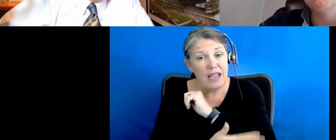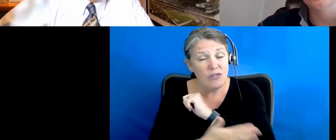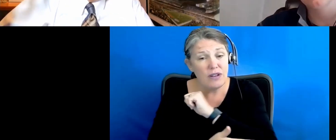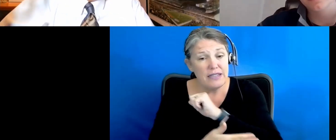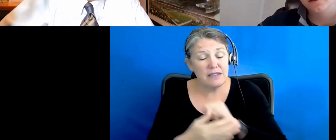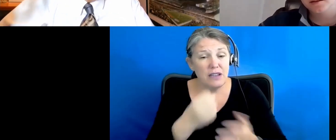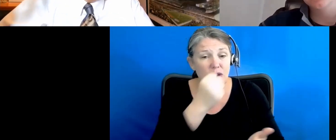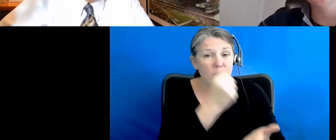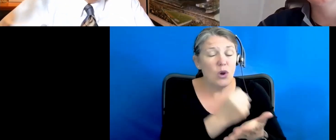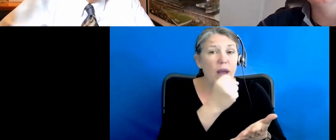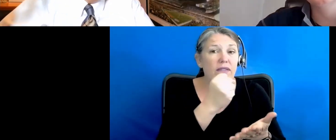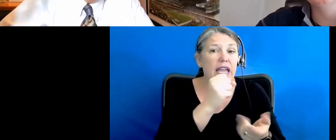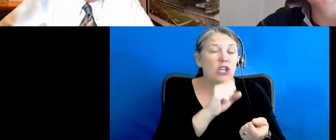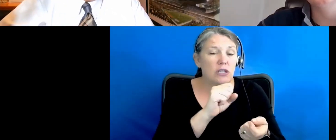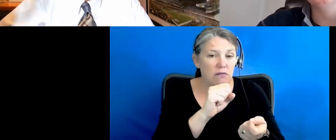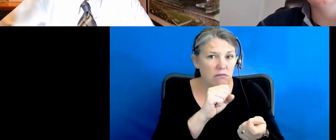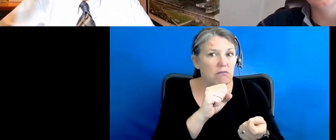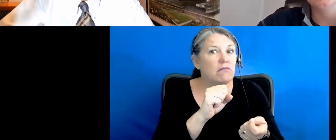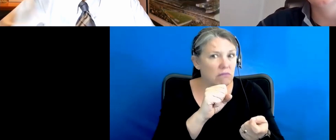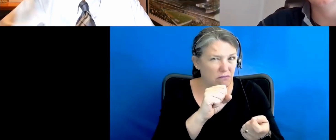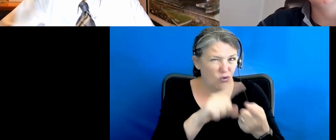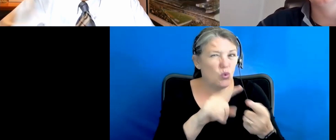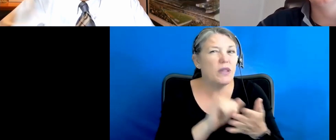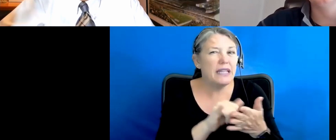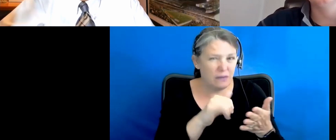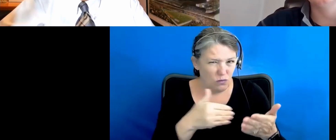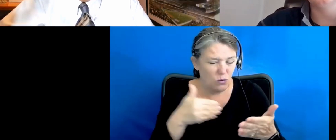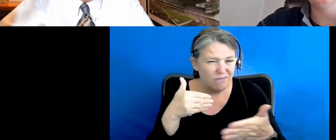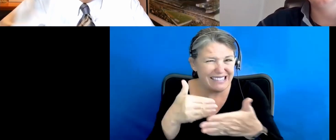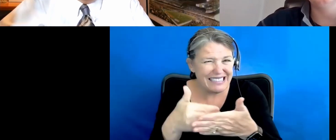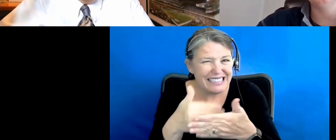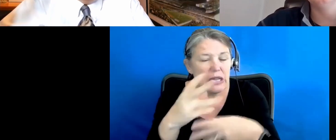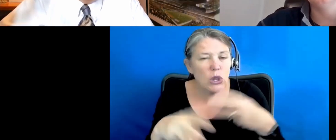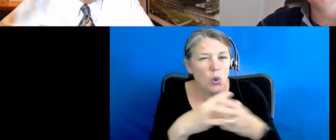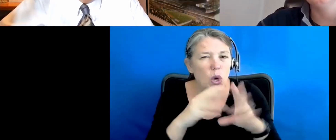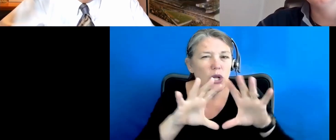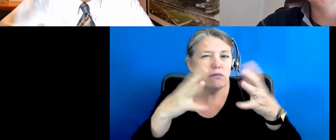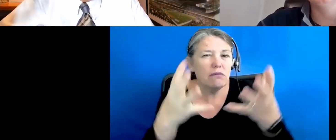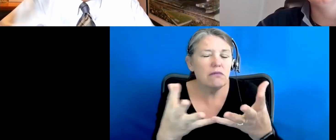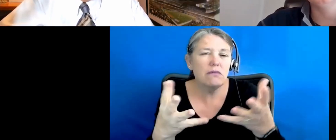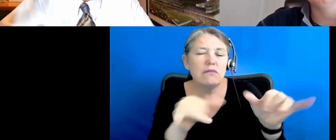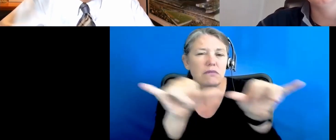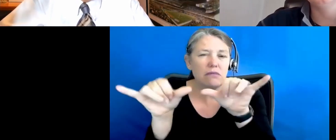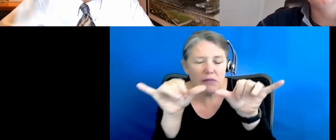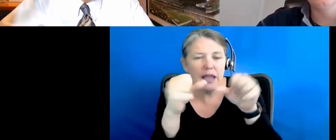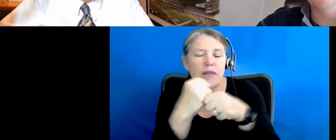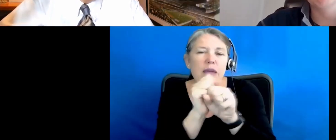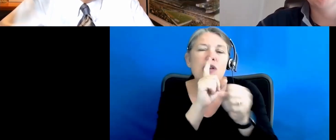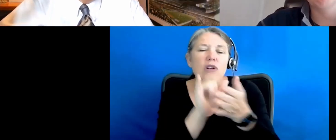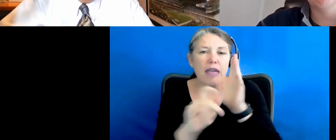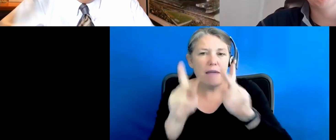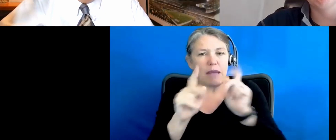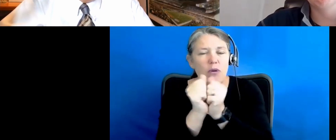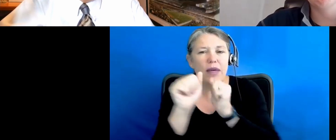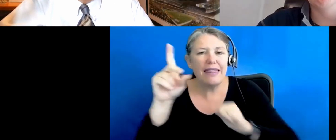of CRPD brings us one step closer to the world as we know what it can be and what it should be. And that is making sure that people with